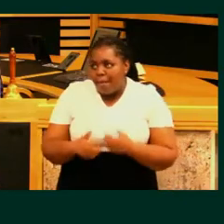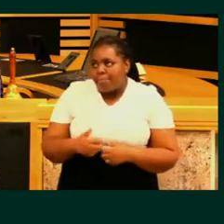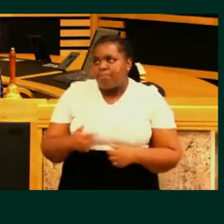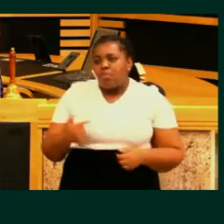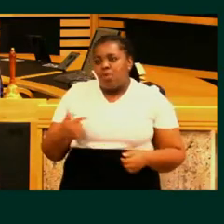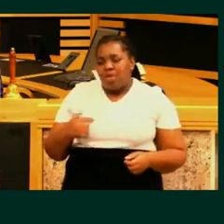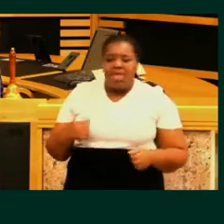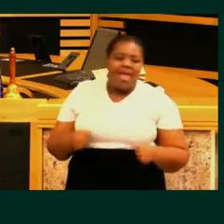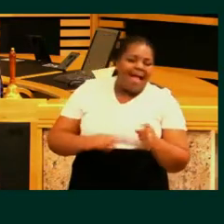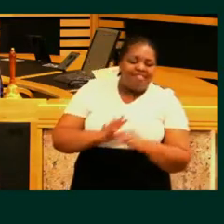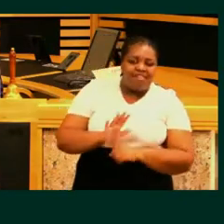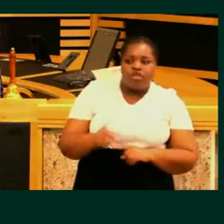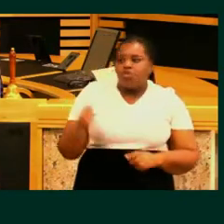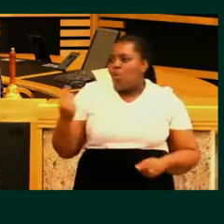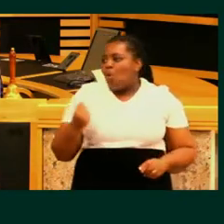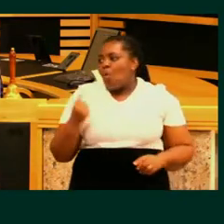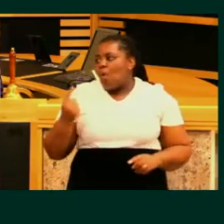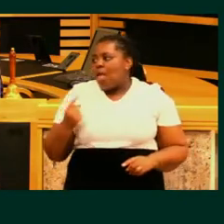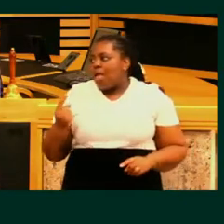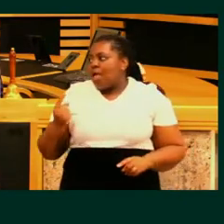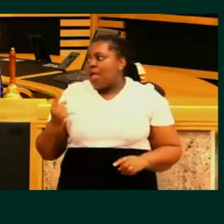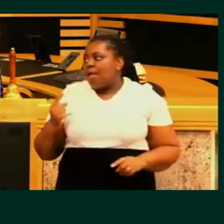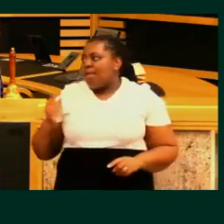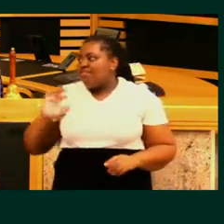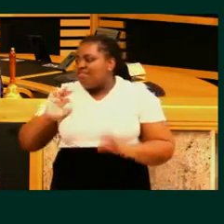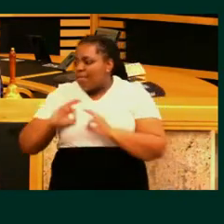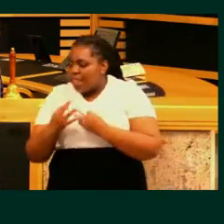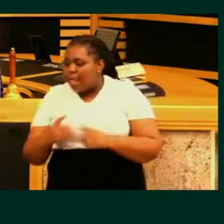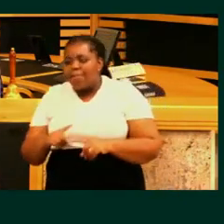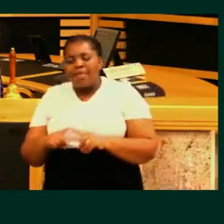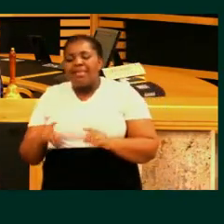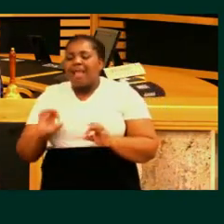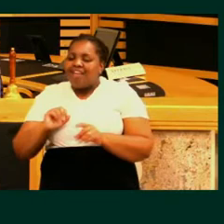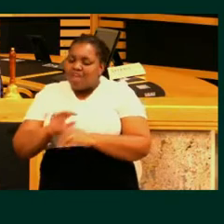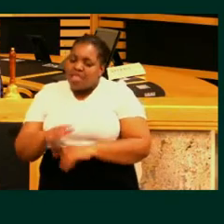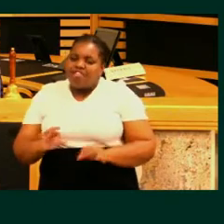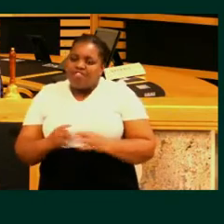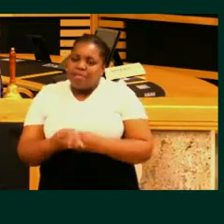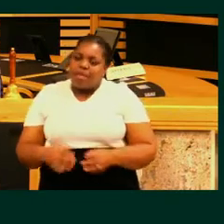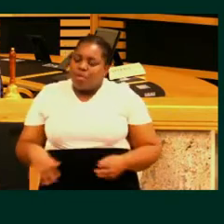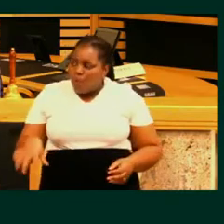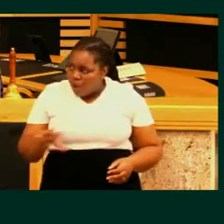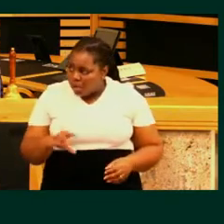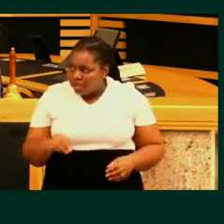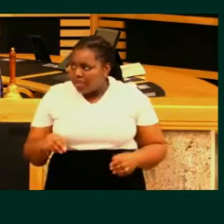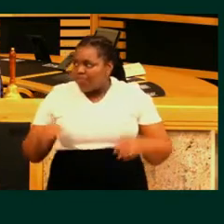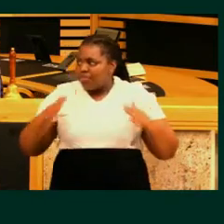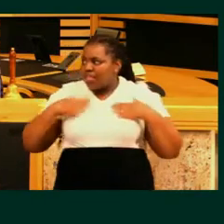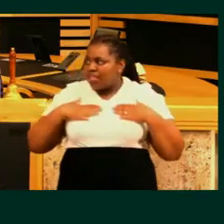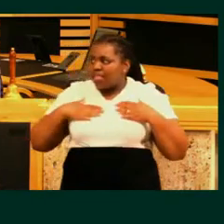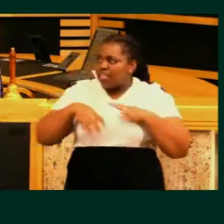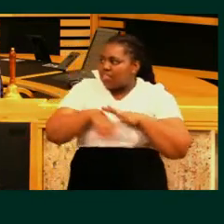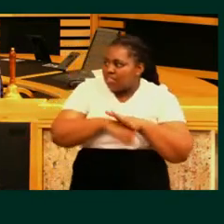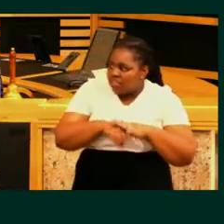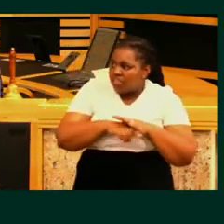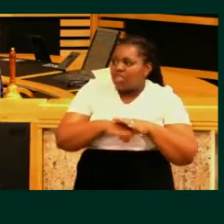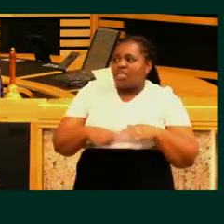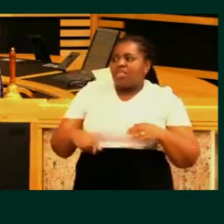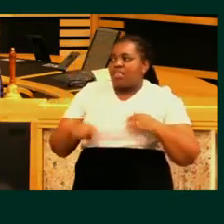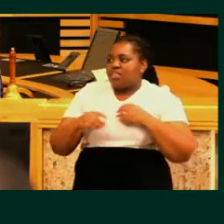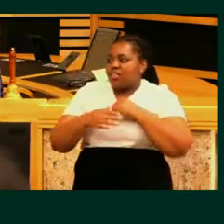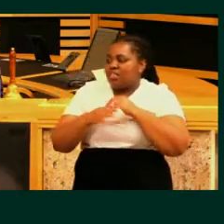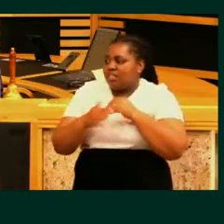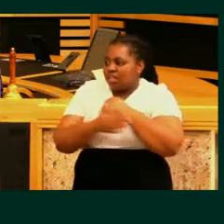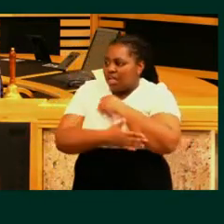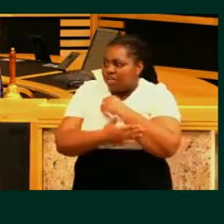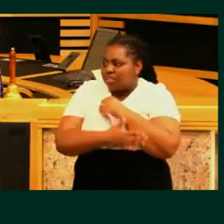affects not only the a particular family it affects the family it affects the village it affects the district it affect the country so